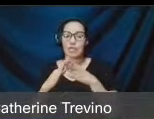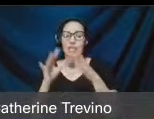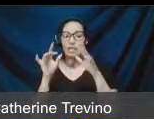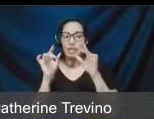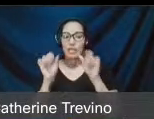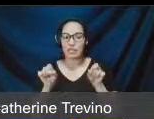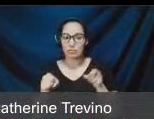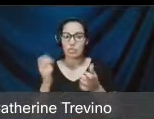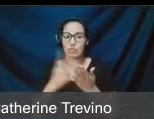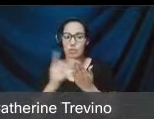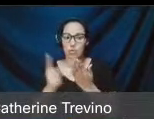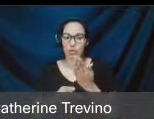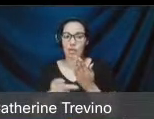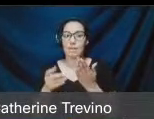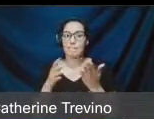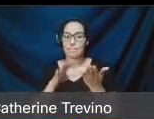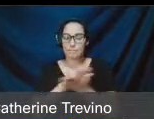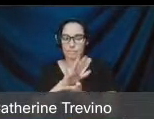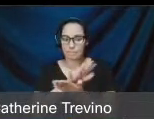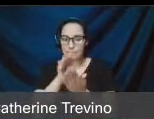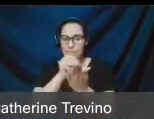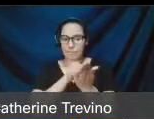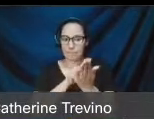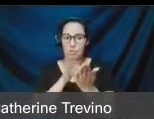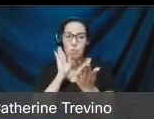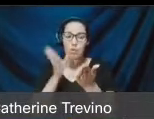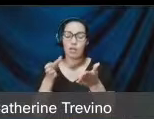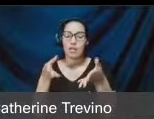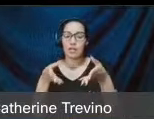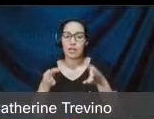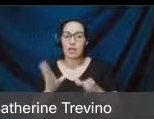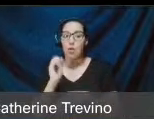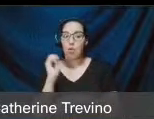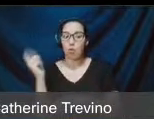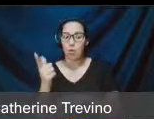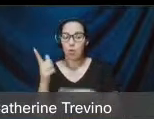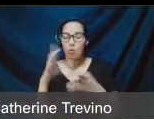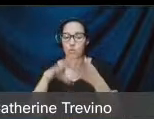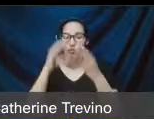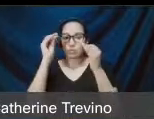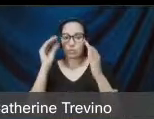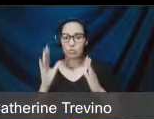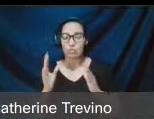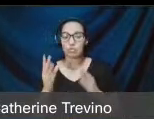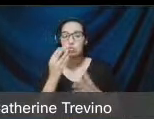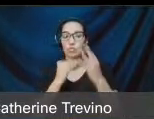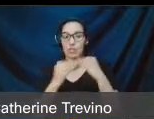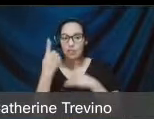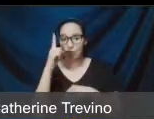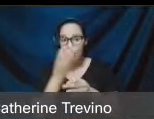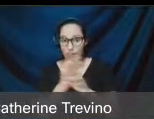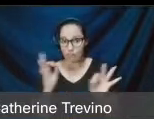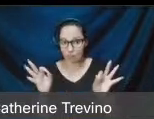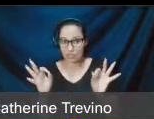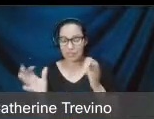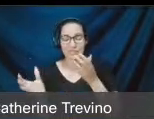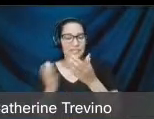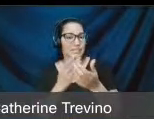Program application, which will allow all of our students to eat for free, regardless